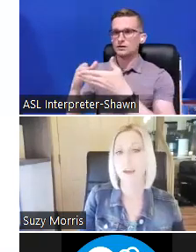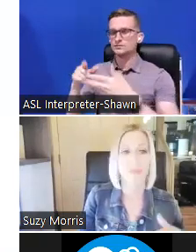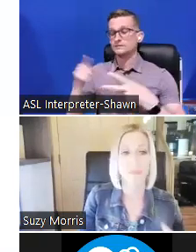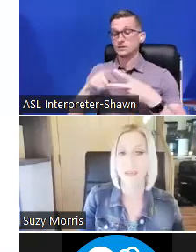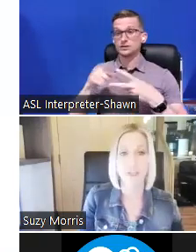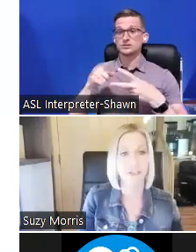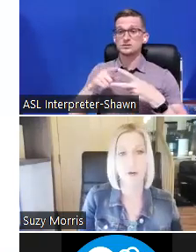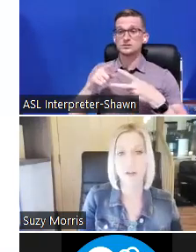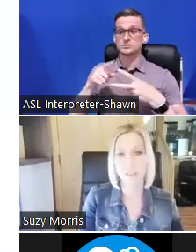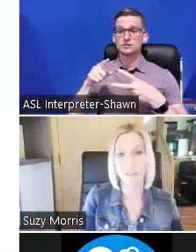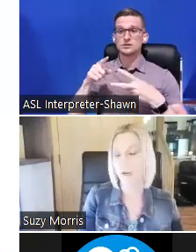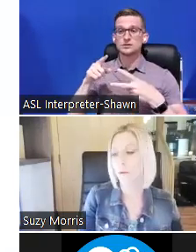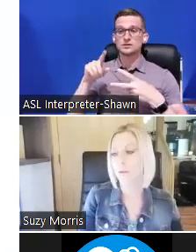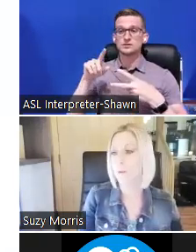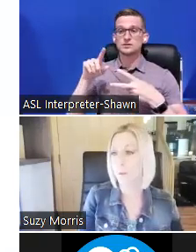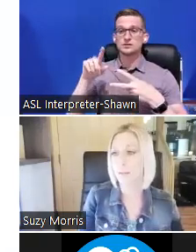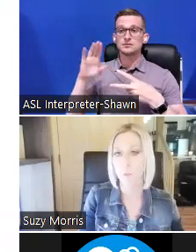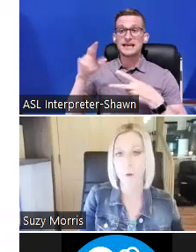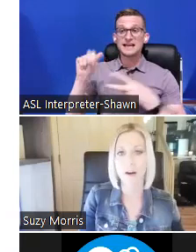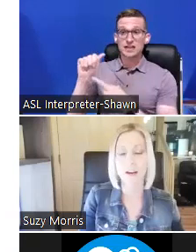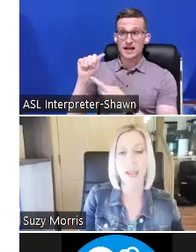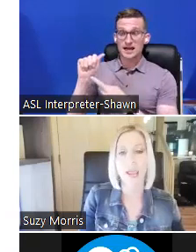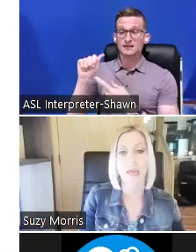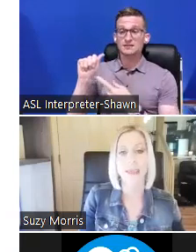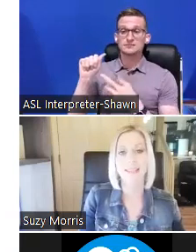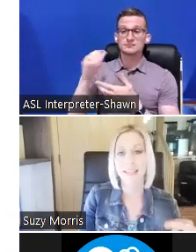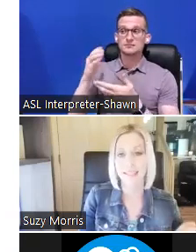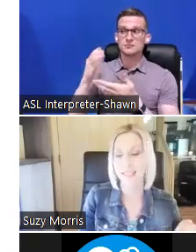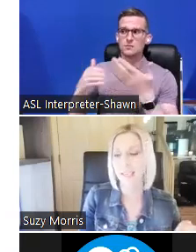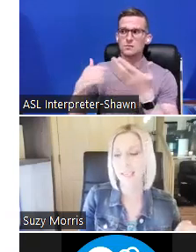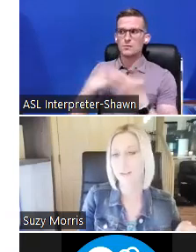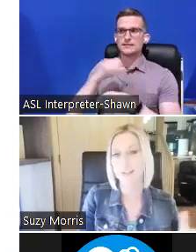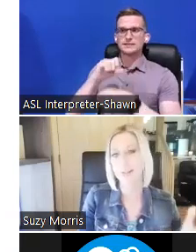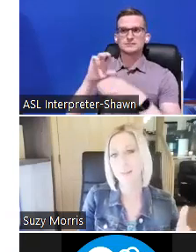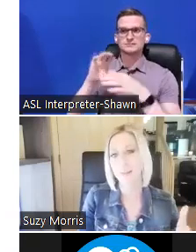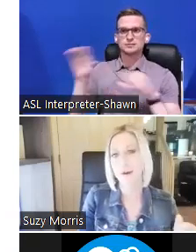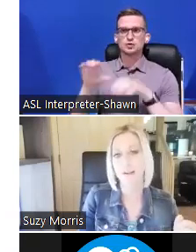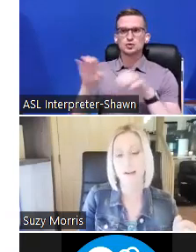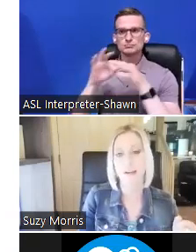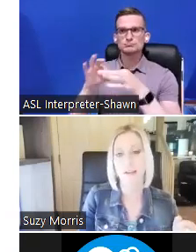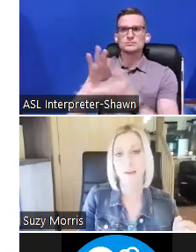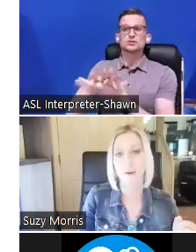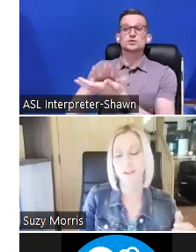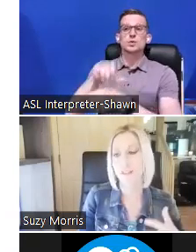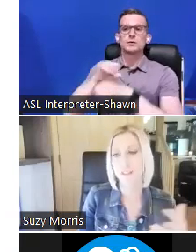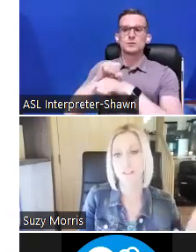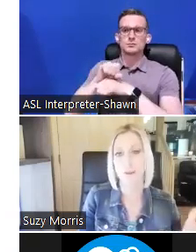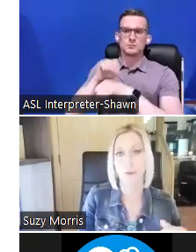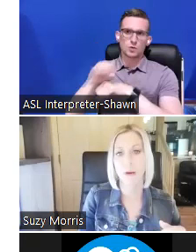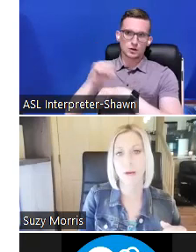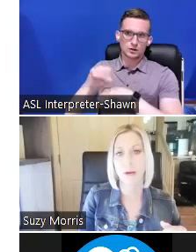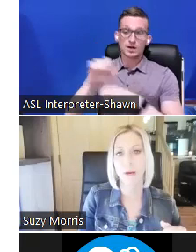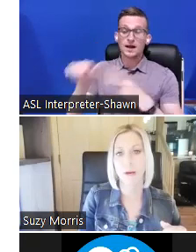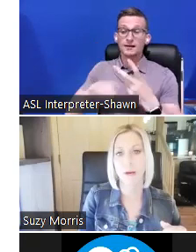what the BHA is currently doing around school-based work. And then secondly, I'll address the part in the question as